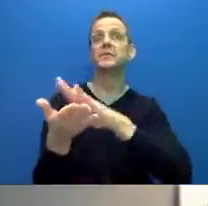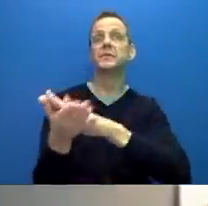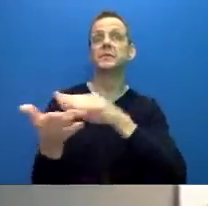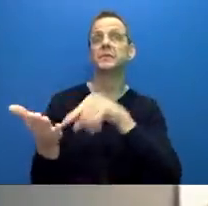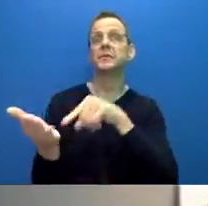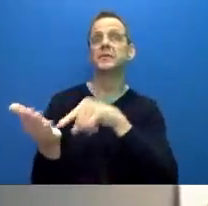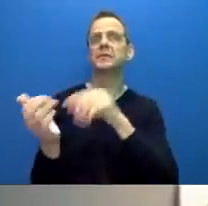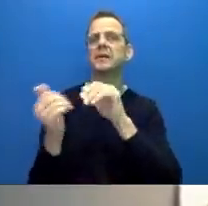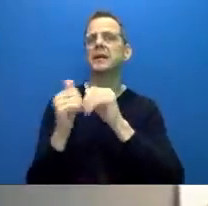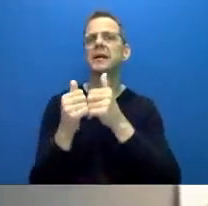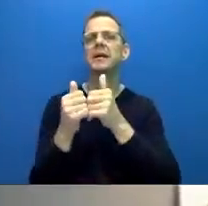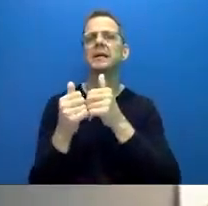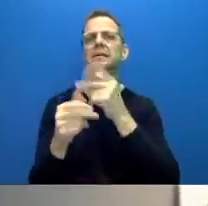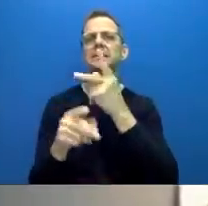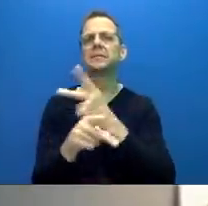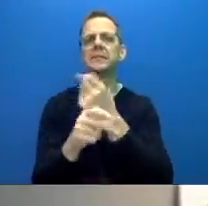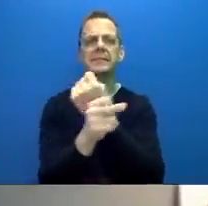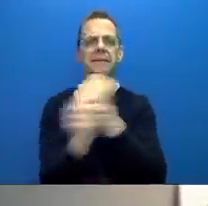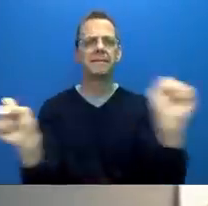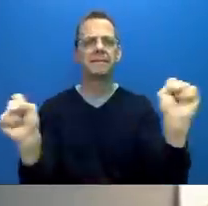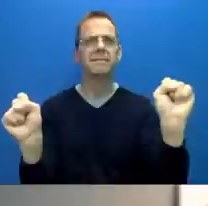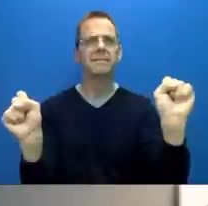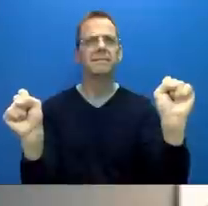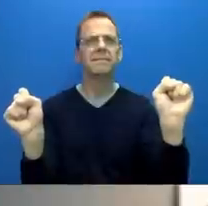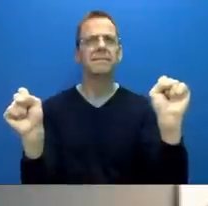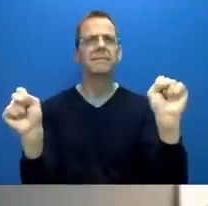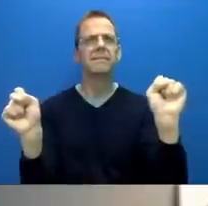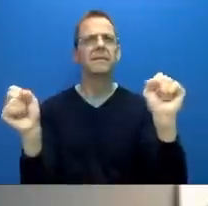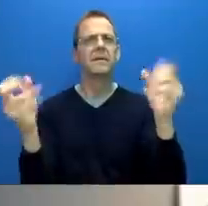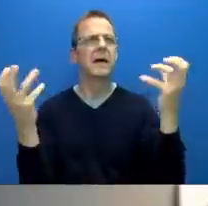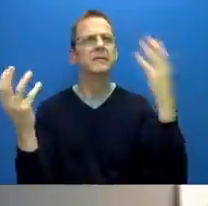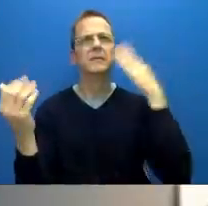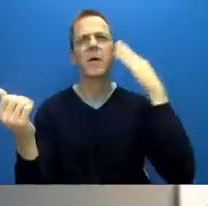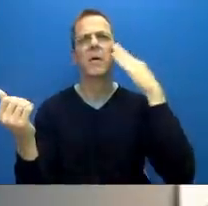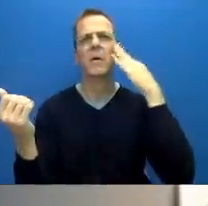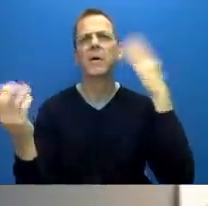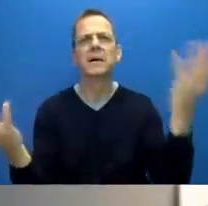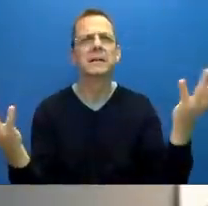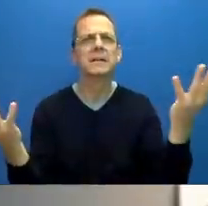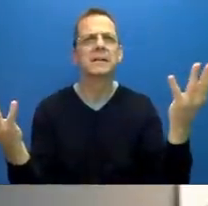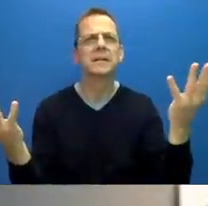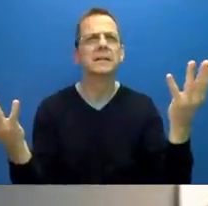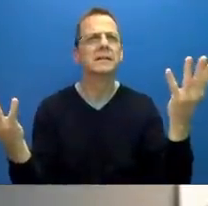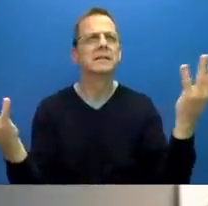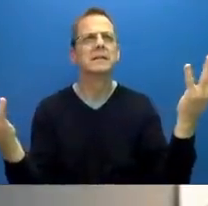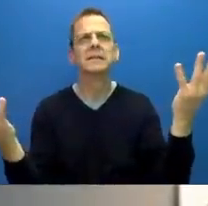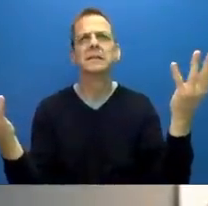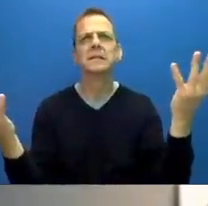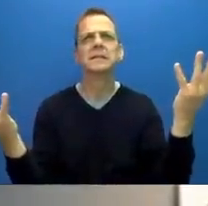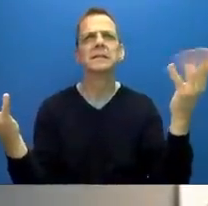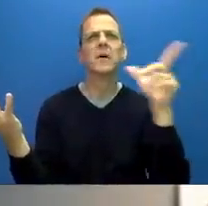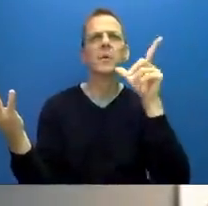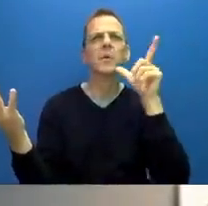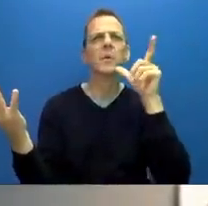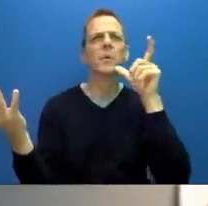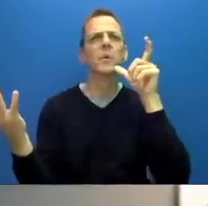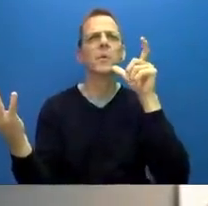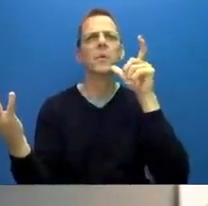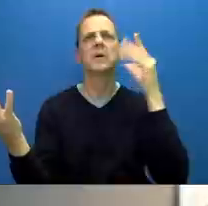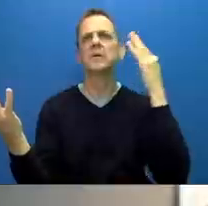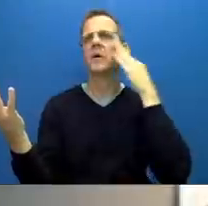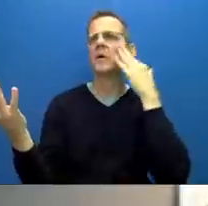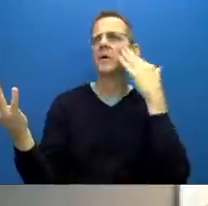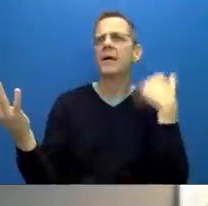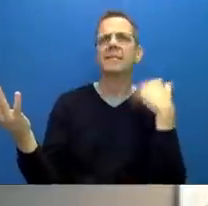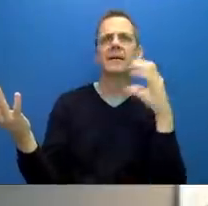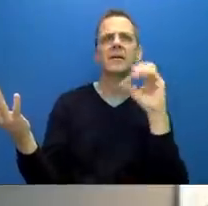And that's also changed too from earlier we were talking about the level of outbreaks, the thresholds for schools